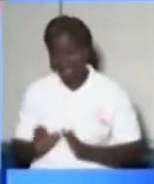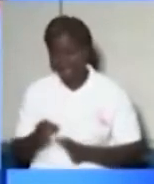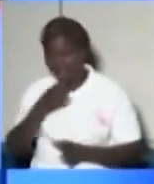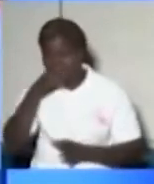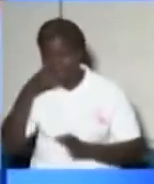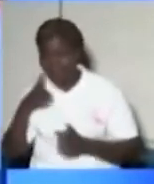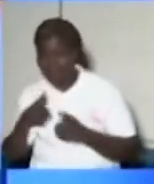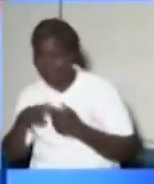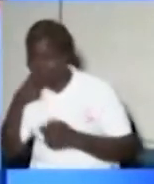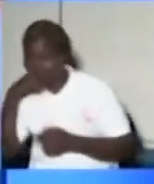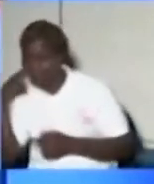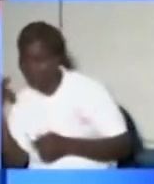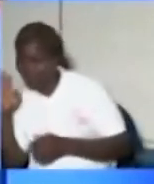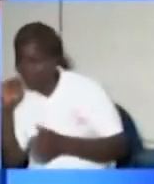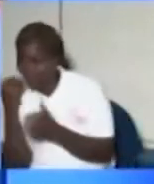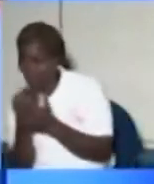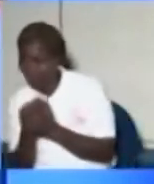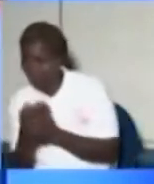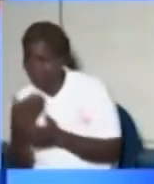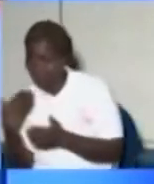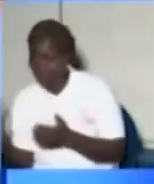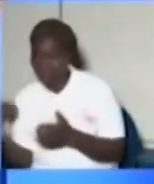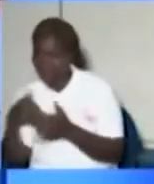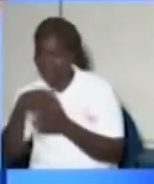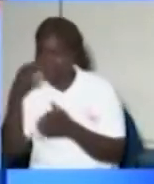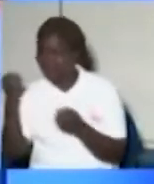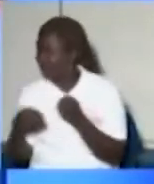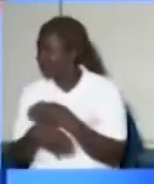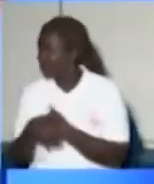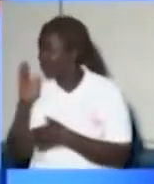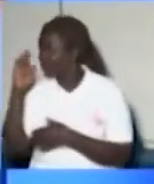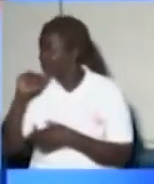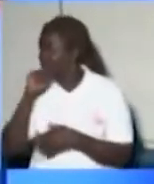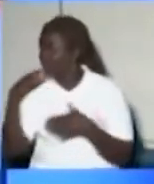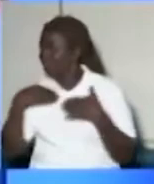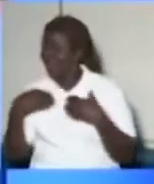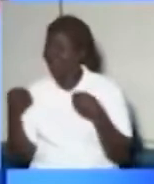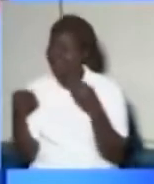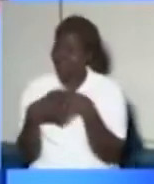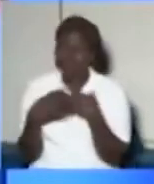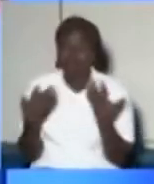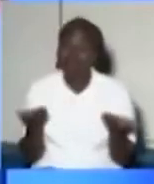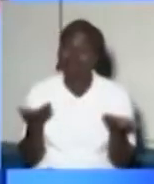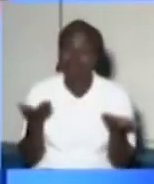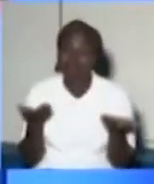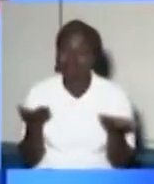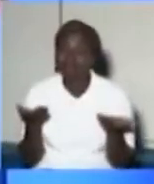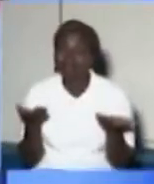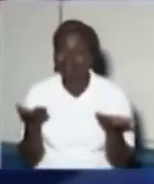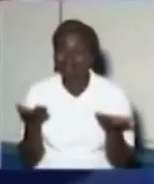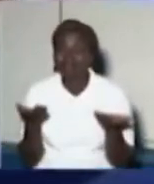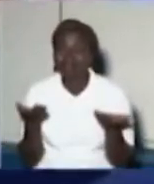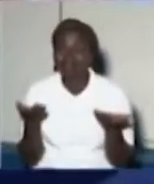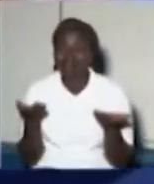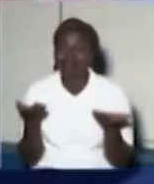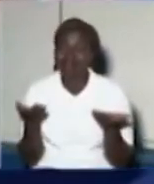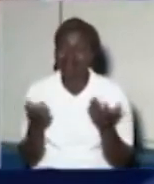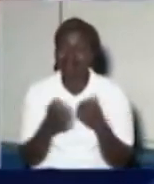to steal all the inventory in the shop, there will be no shop. That's the problem.